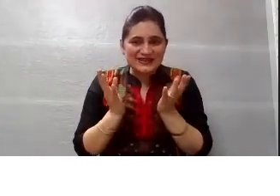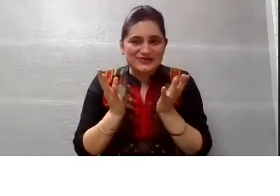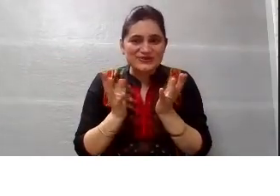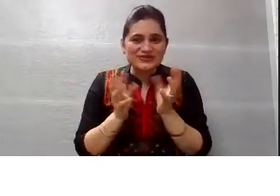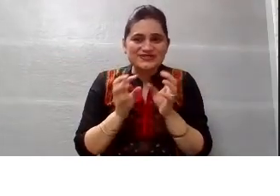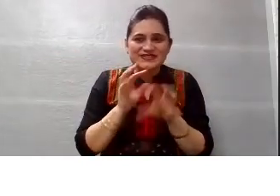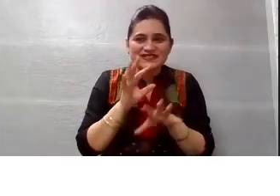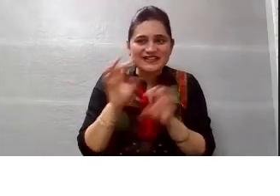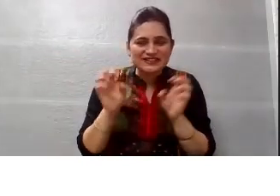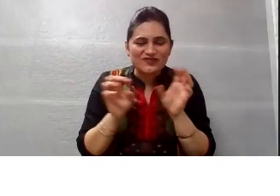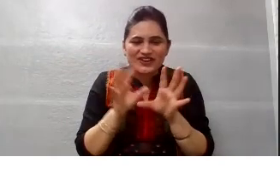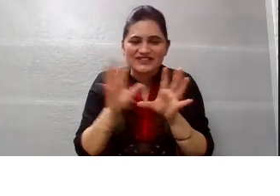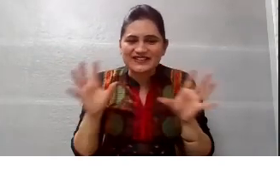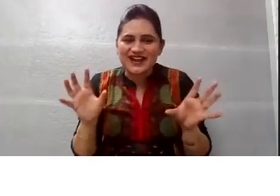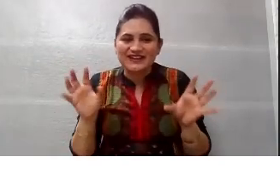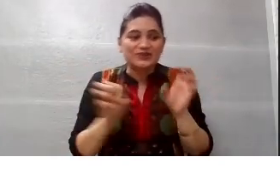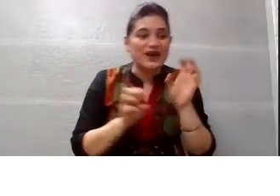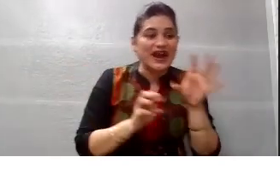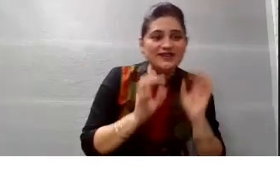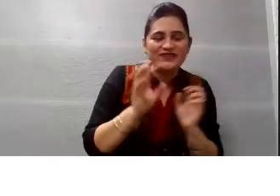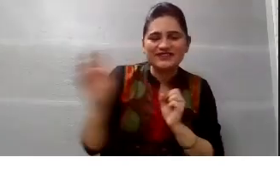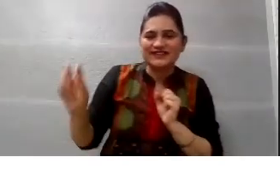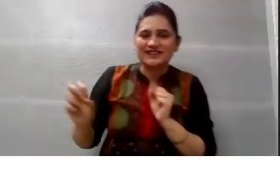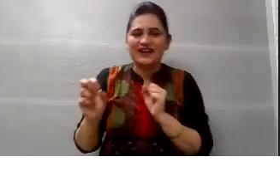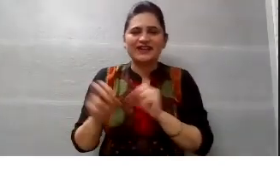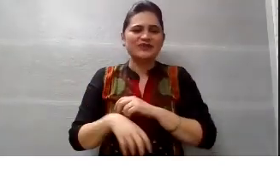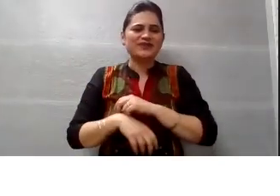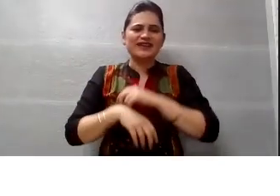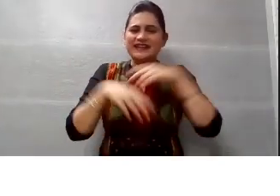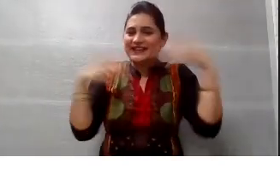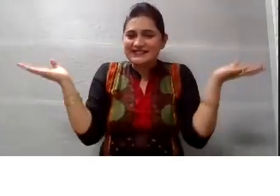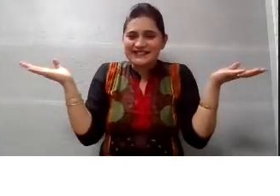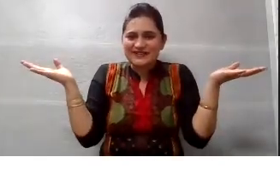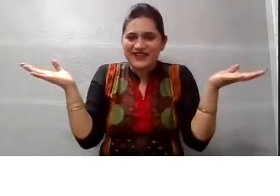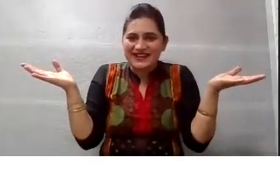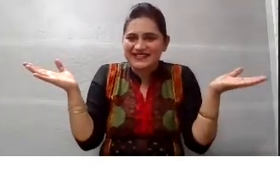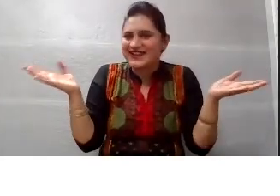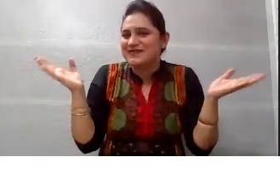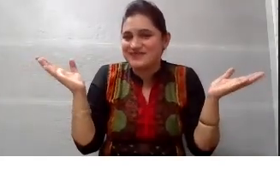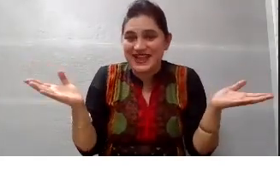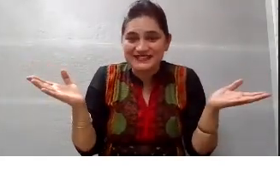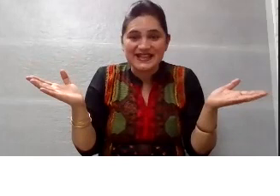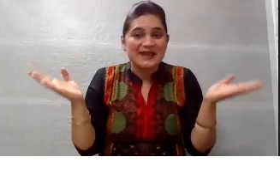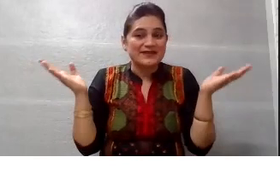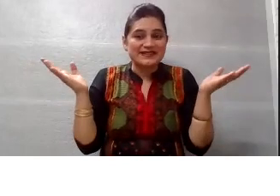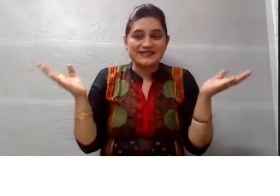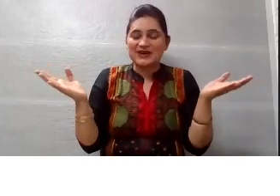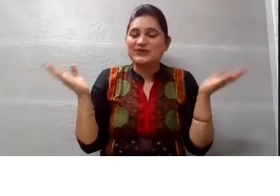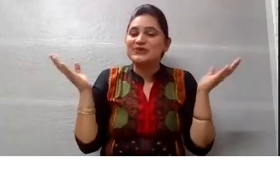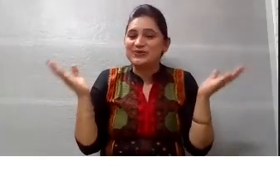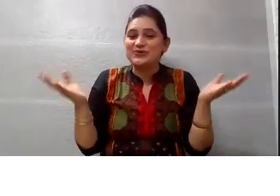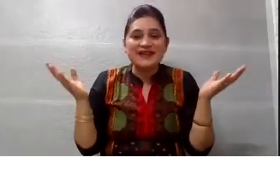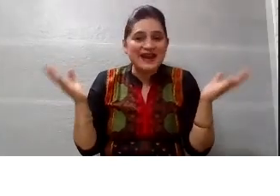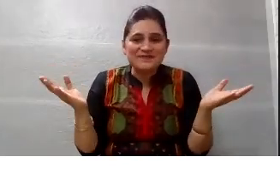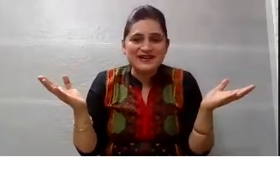to tell you to search for the card. To hunt for that card. And you can easily find them. Yes. Because